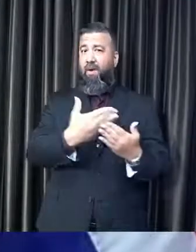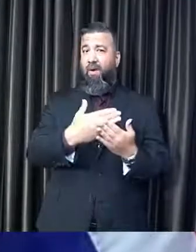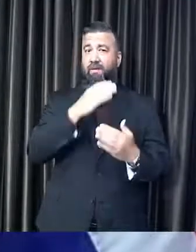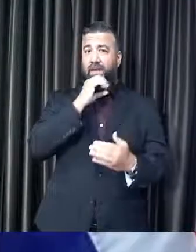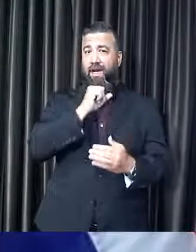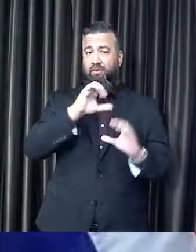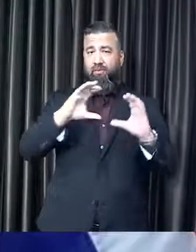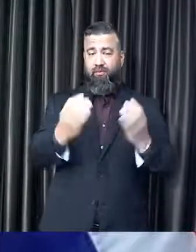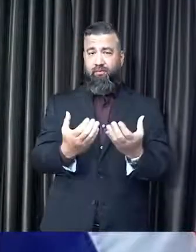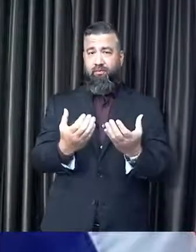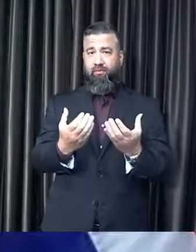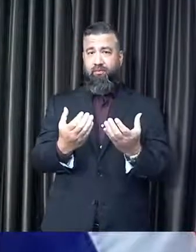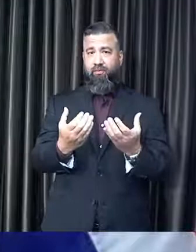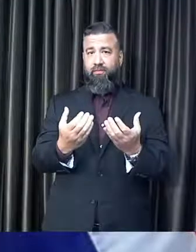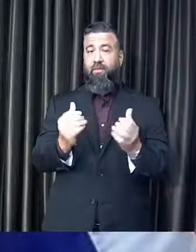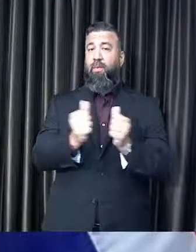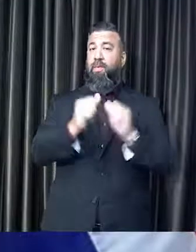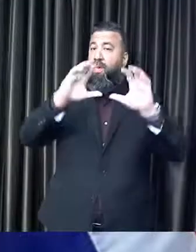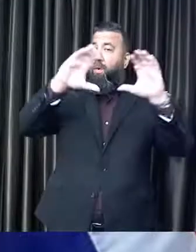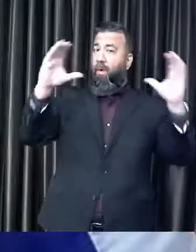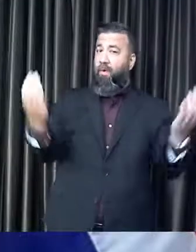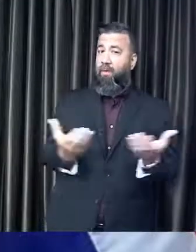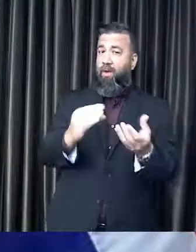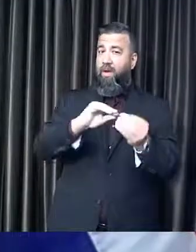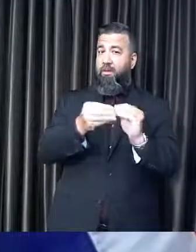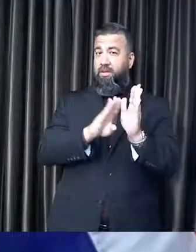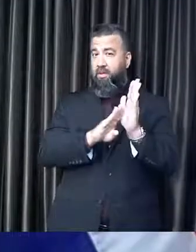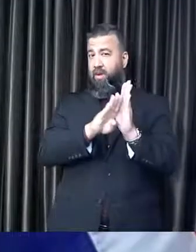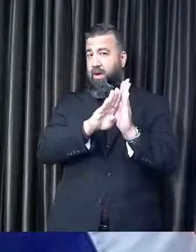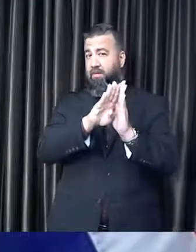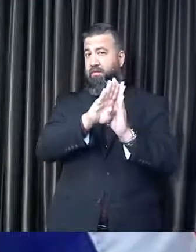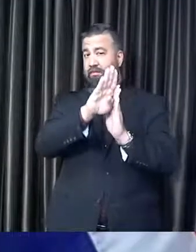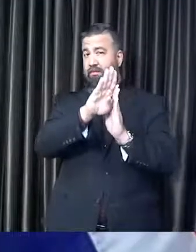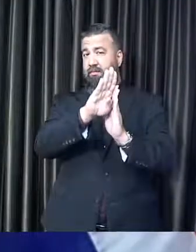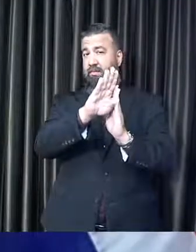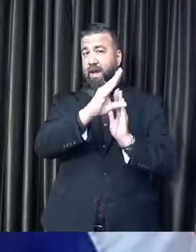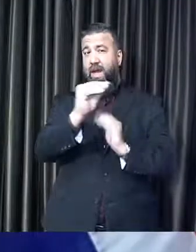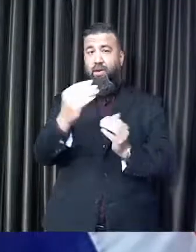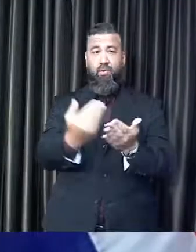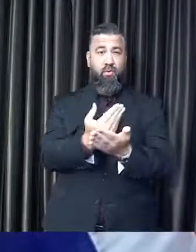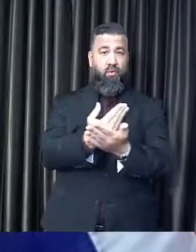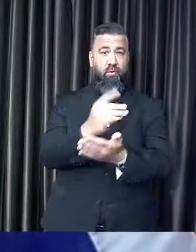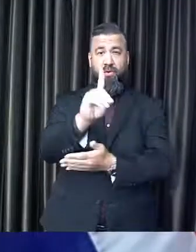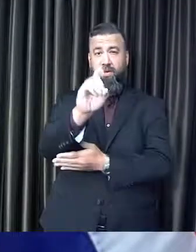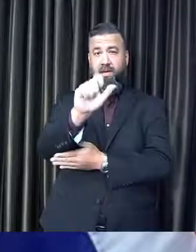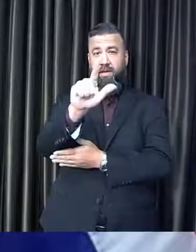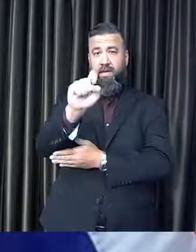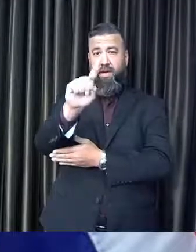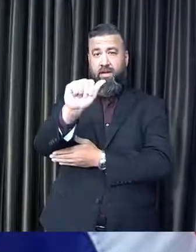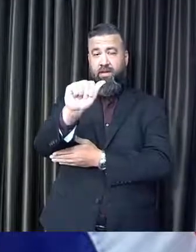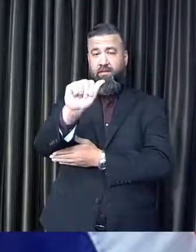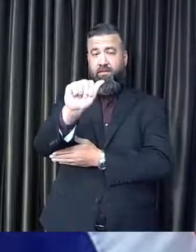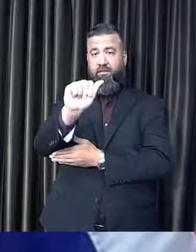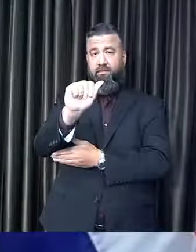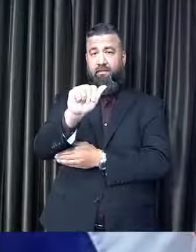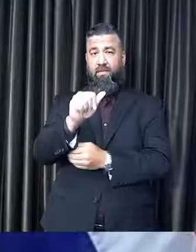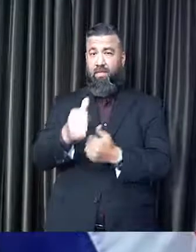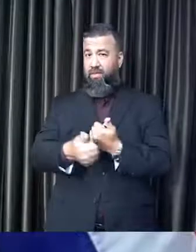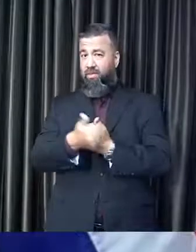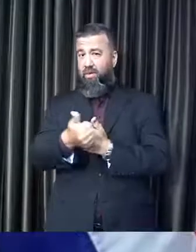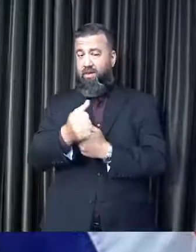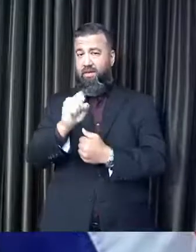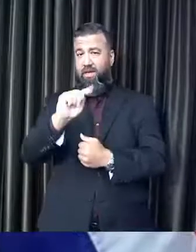groups. With our overall case numbers going up and the Delta variant threatening our county, it's critical that we get young